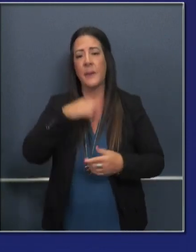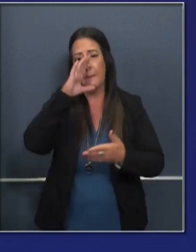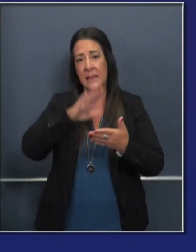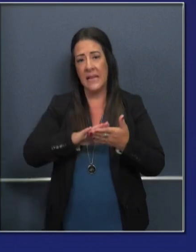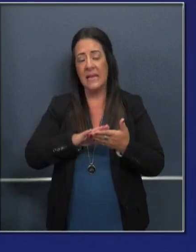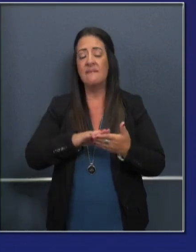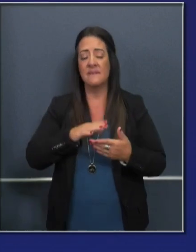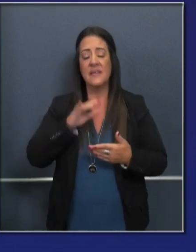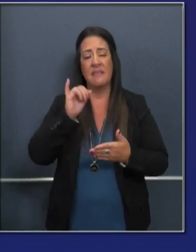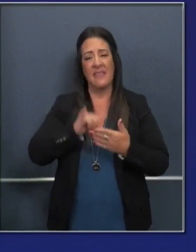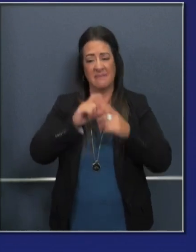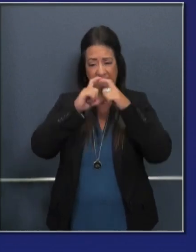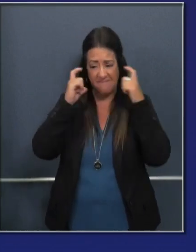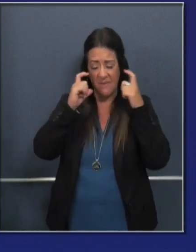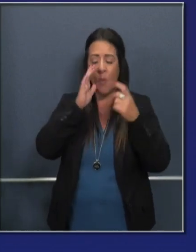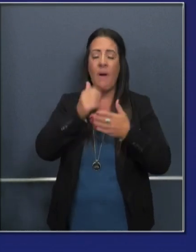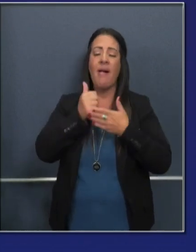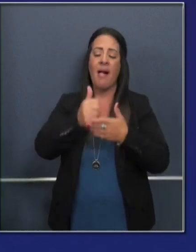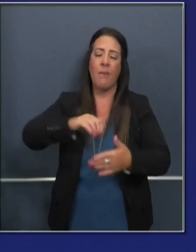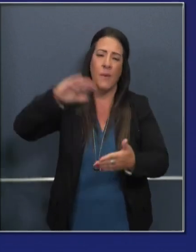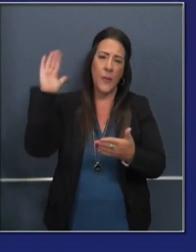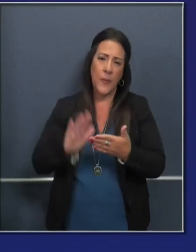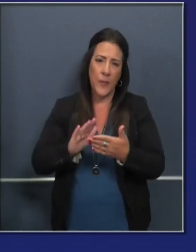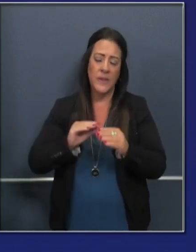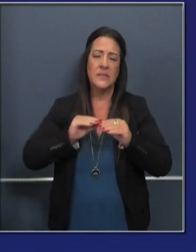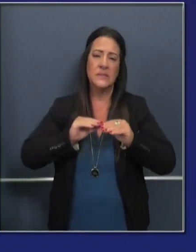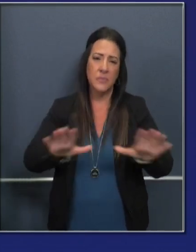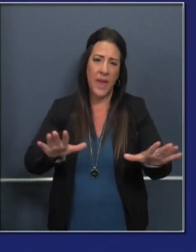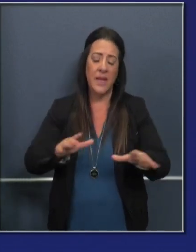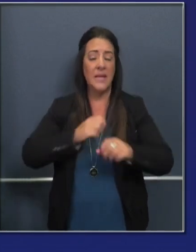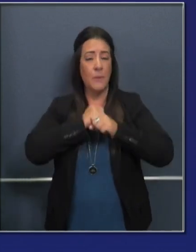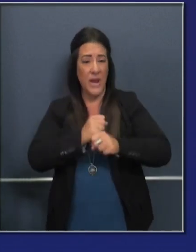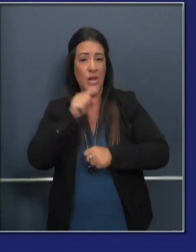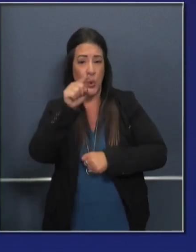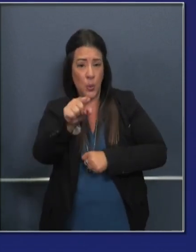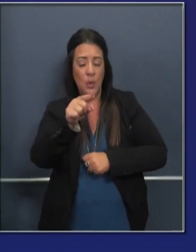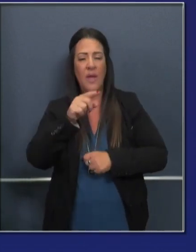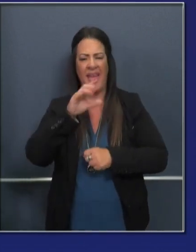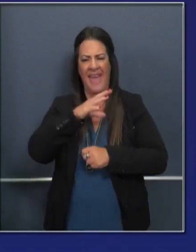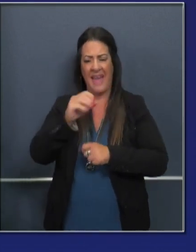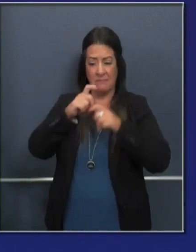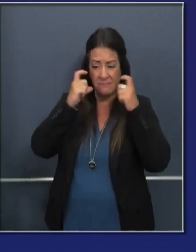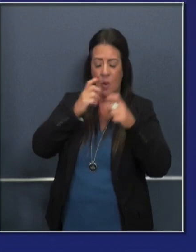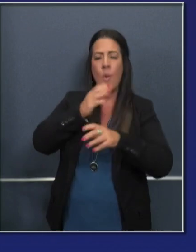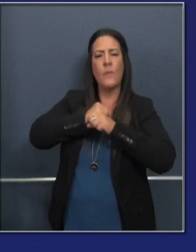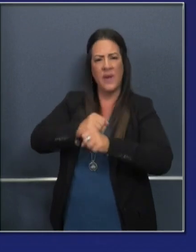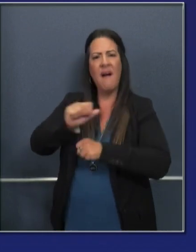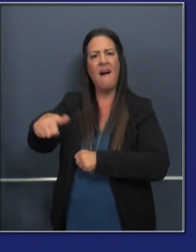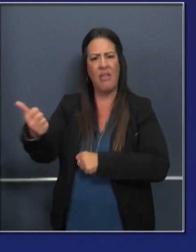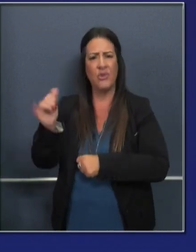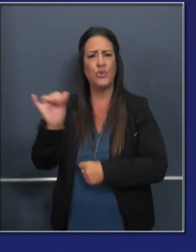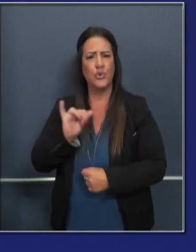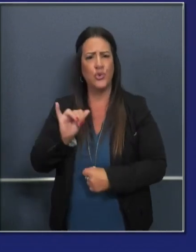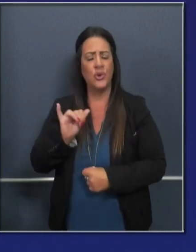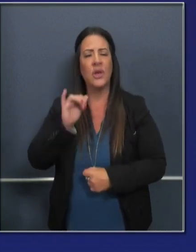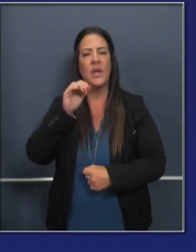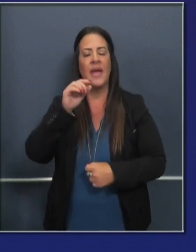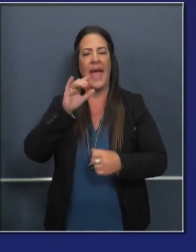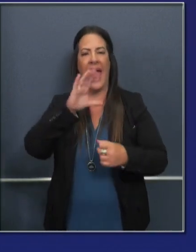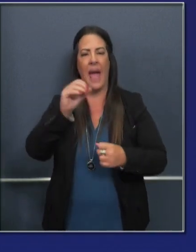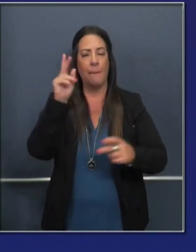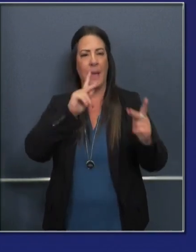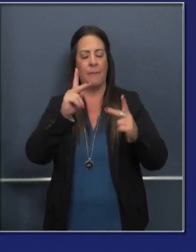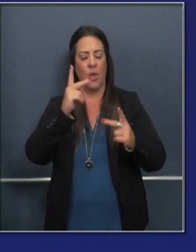can have a profound impact on slowing the spread, protecting you, protecting others, and sending a message of the